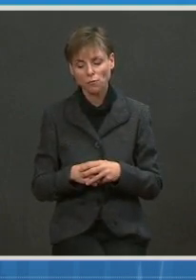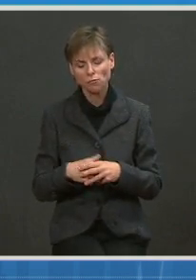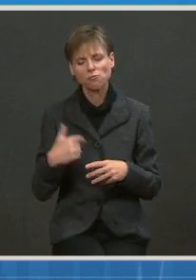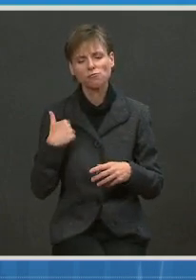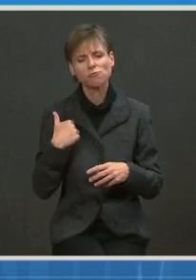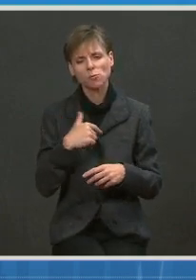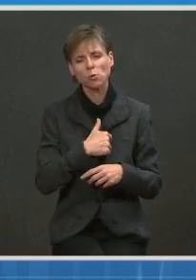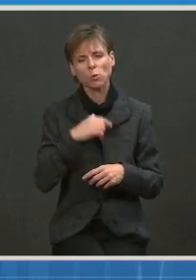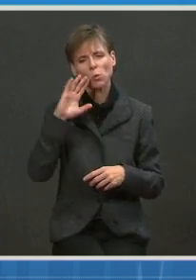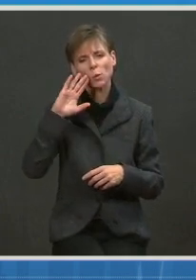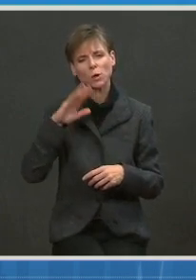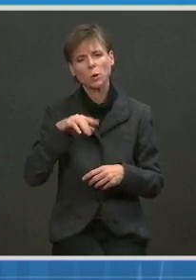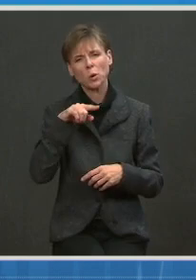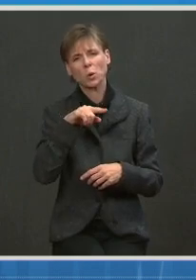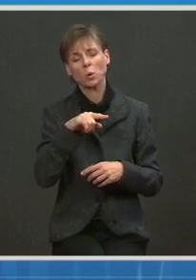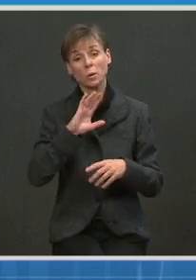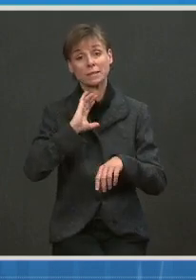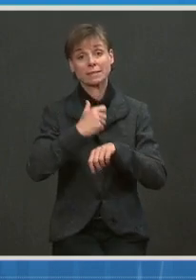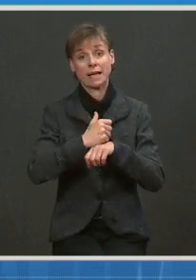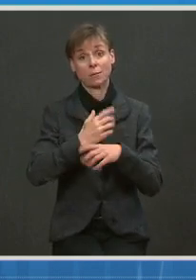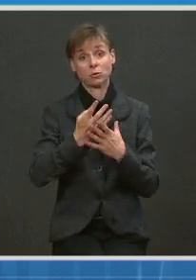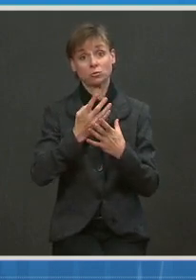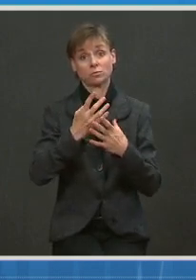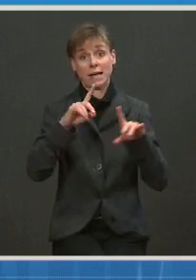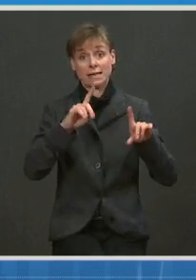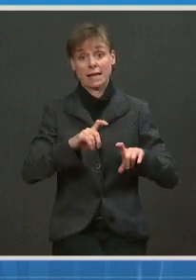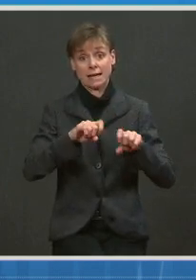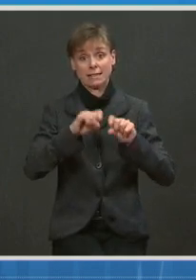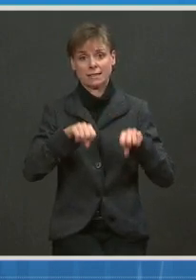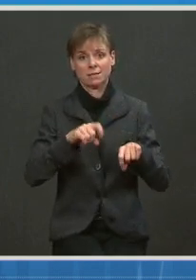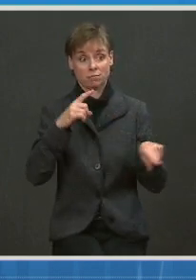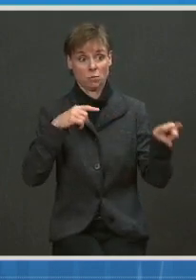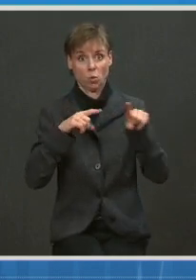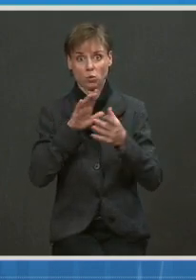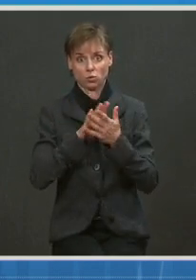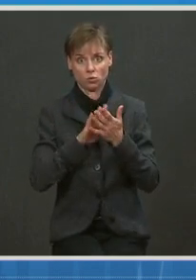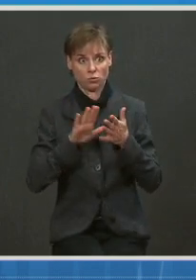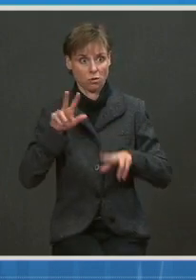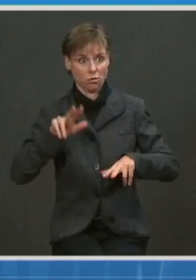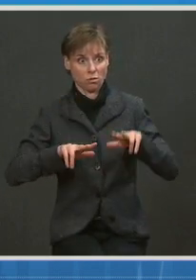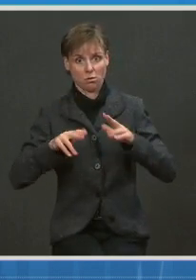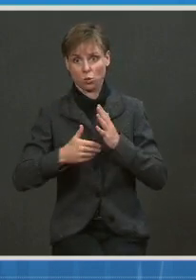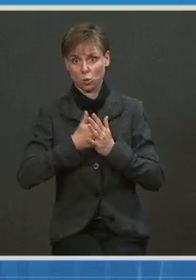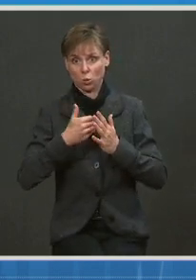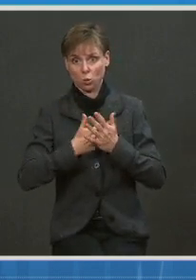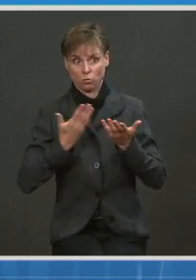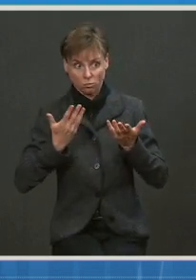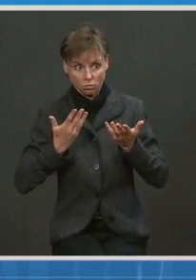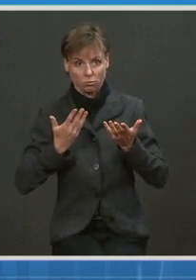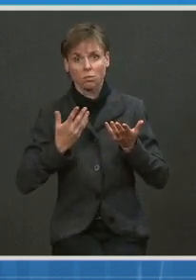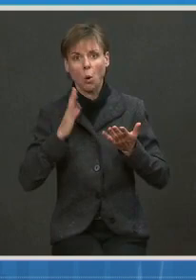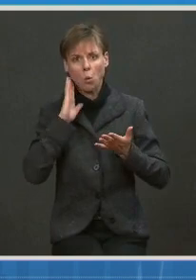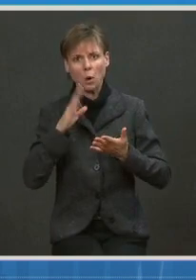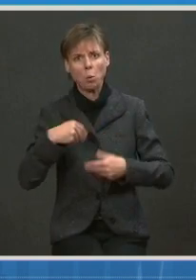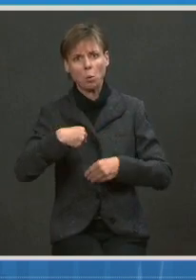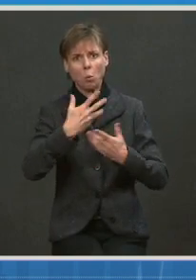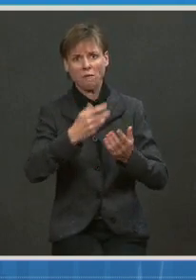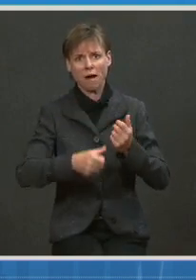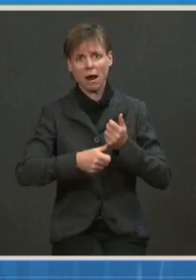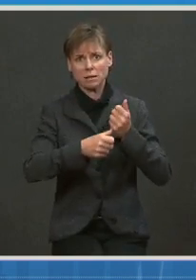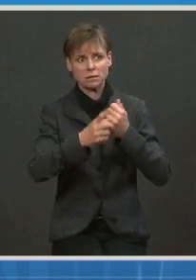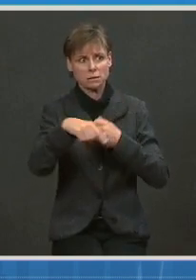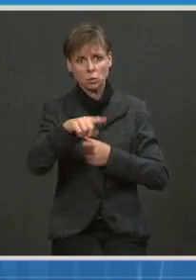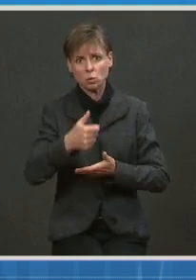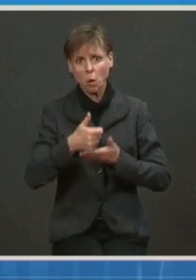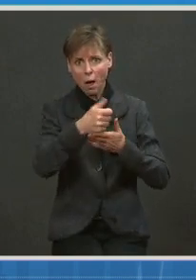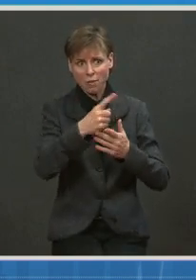schools, and that's why CDC will work with state and local health departments to support technical assistance to help schools and states in standing up